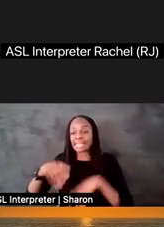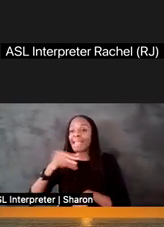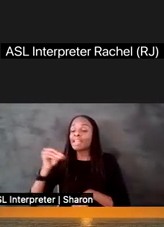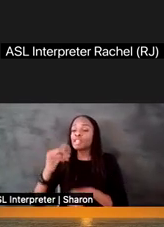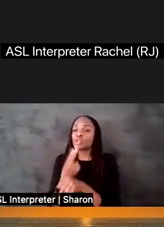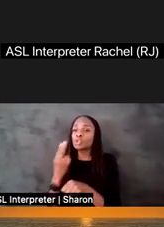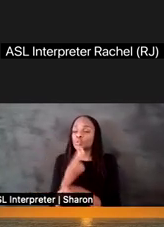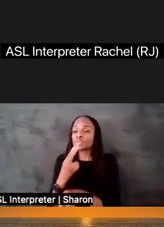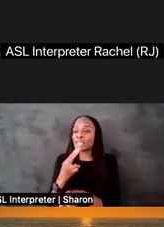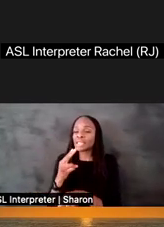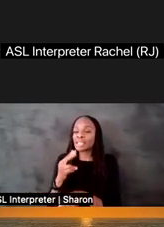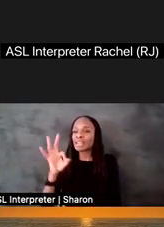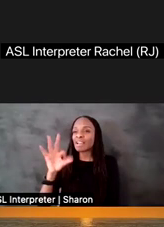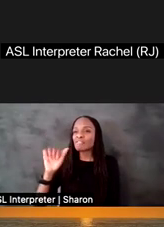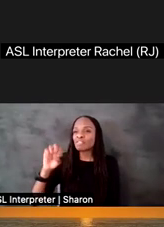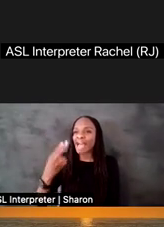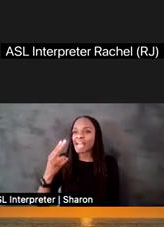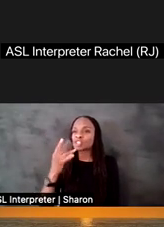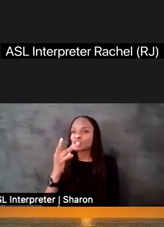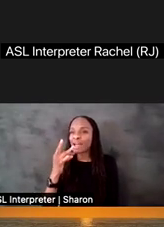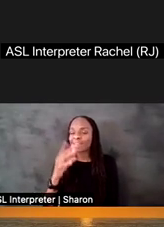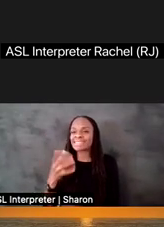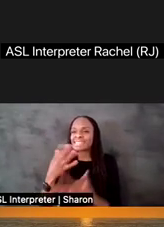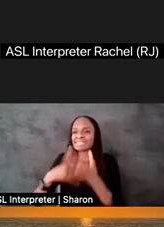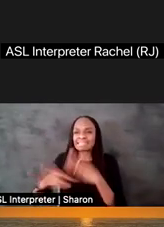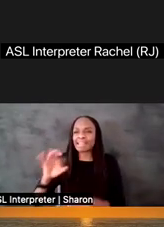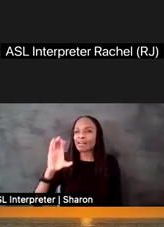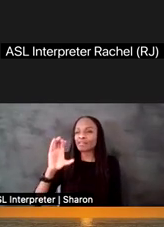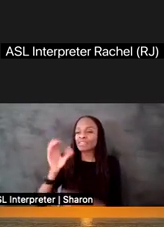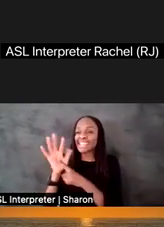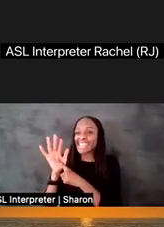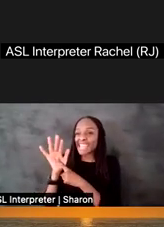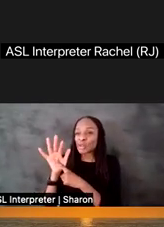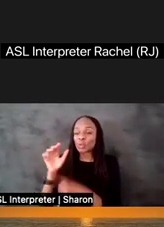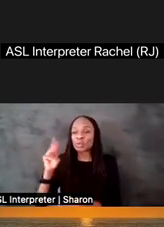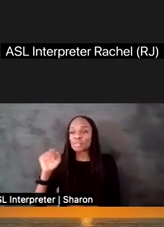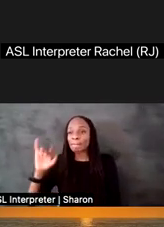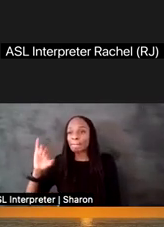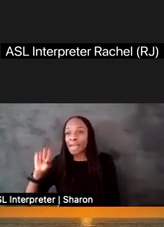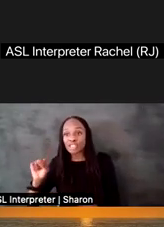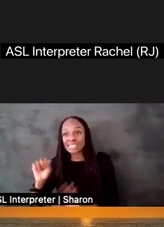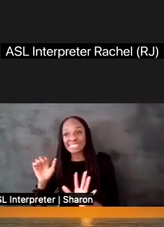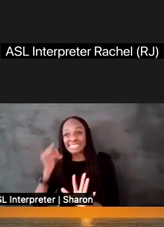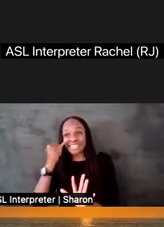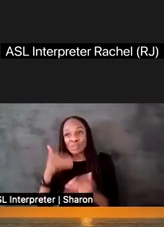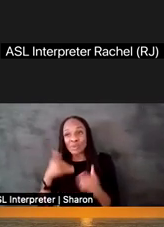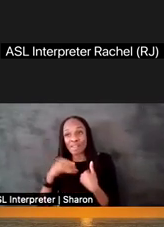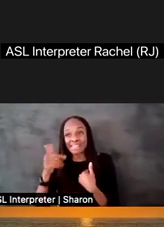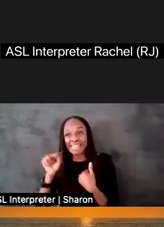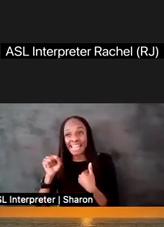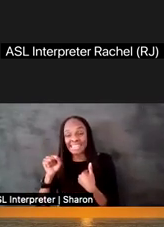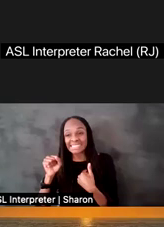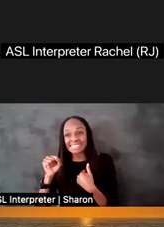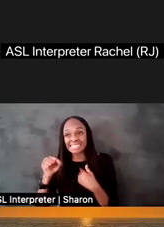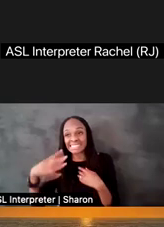flashlights instead of candles or matches, especially if you detect you may have a gas leak and